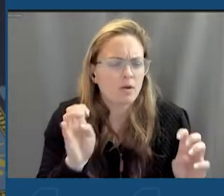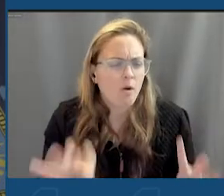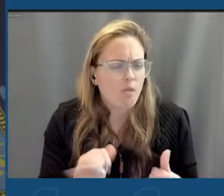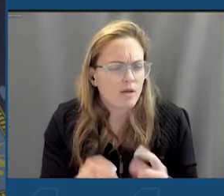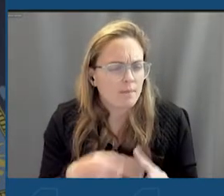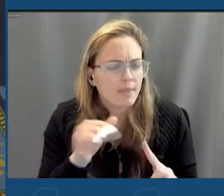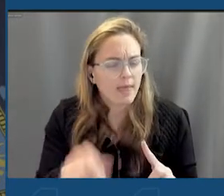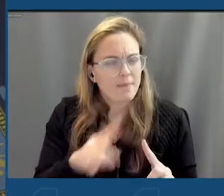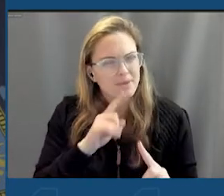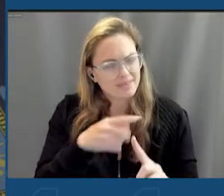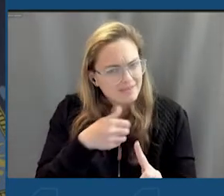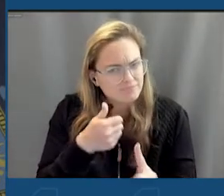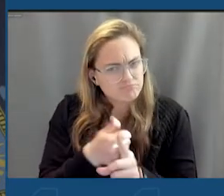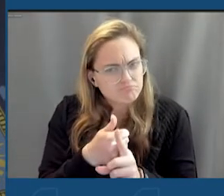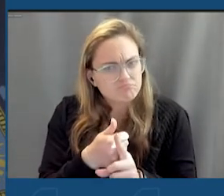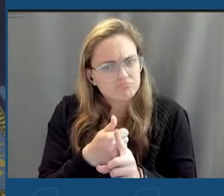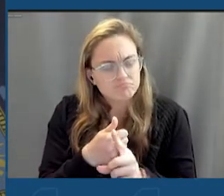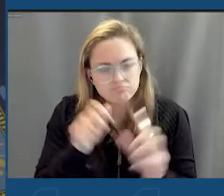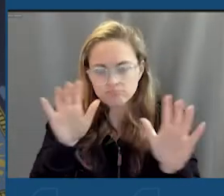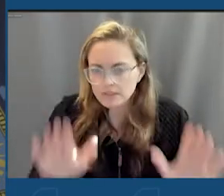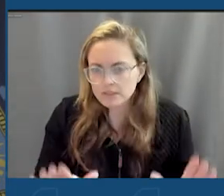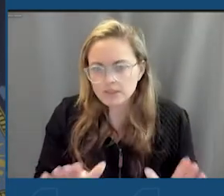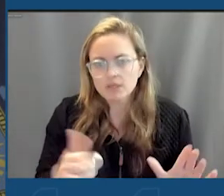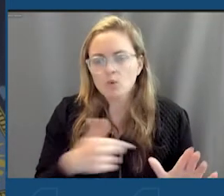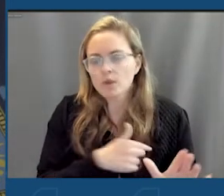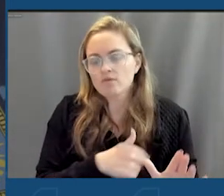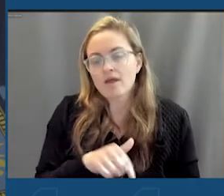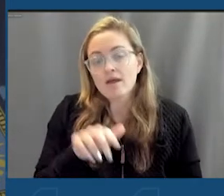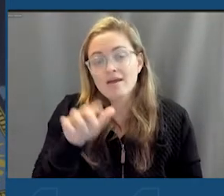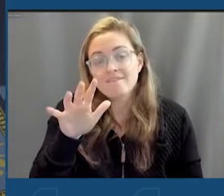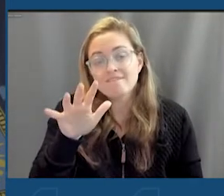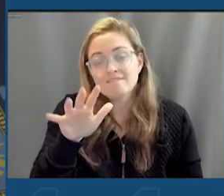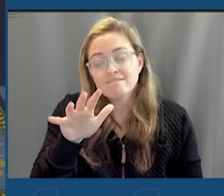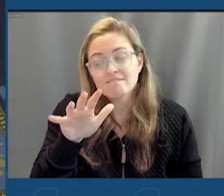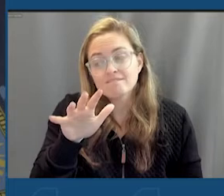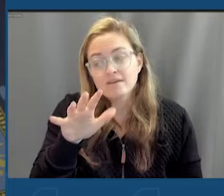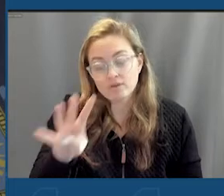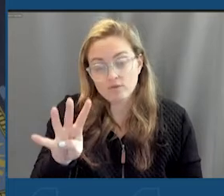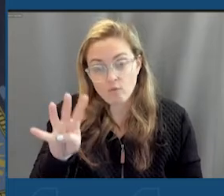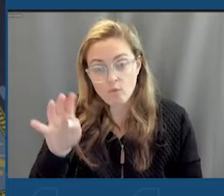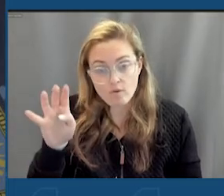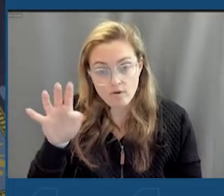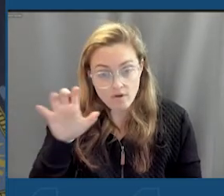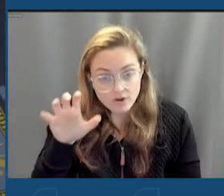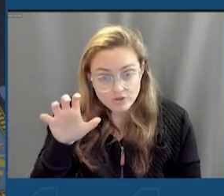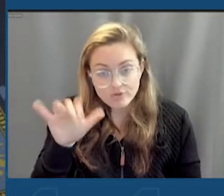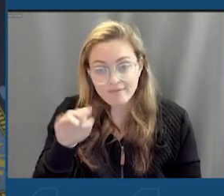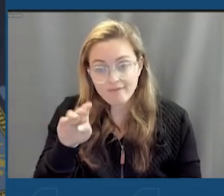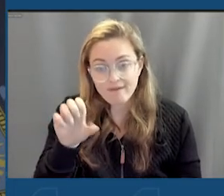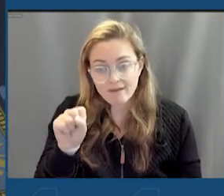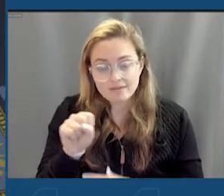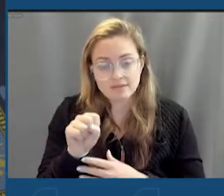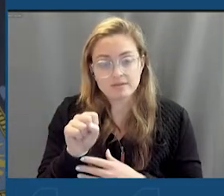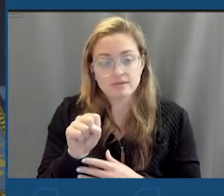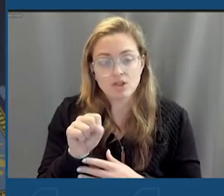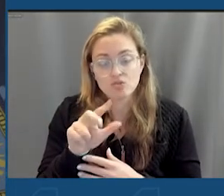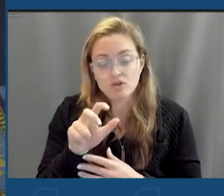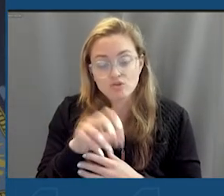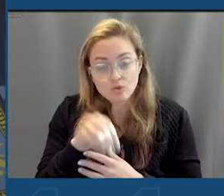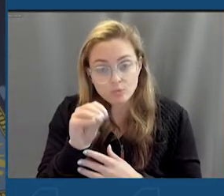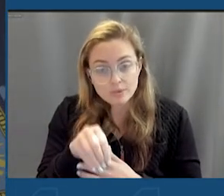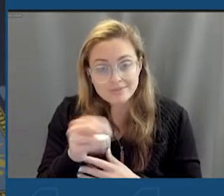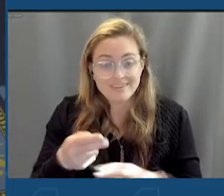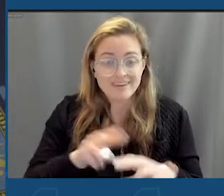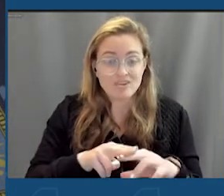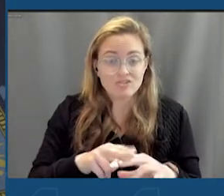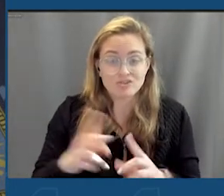God, the effect has been extraordinary. We've had over 5,400 cases, a 300% increase since this time